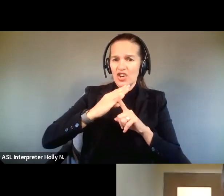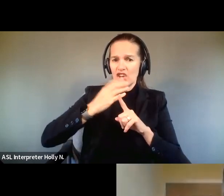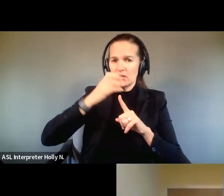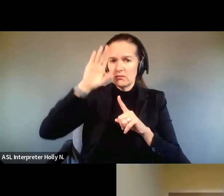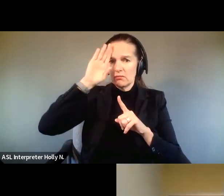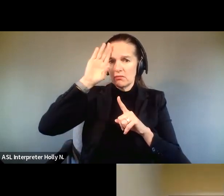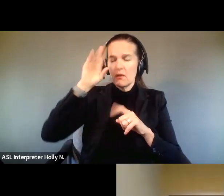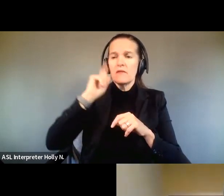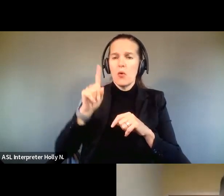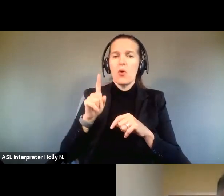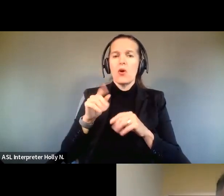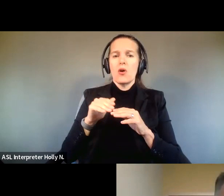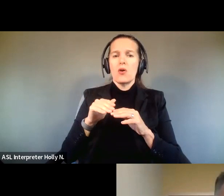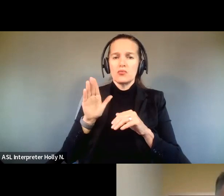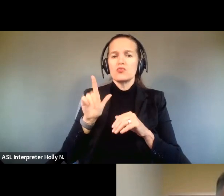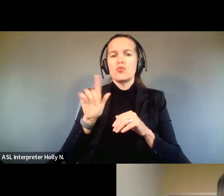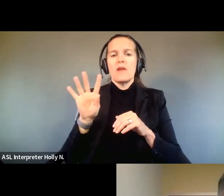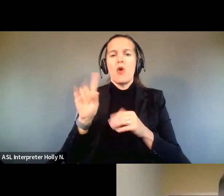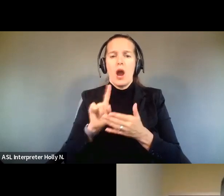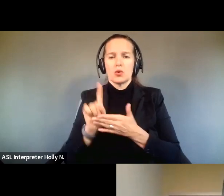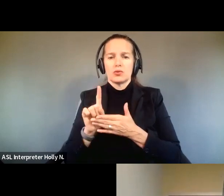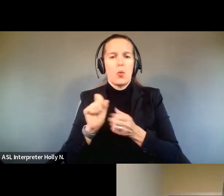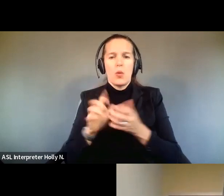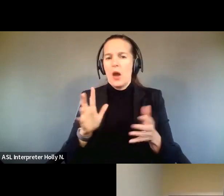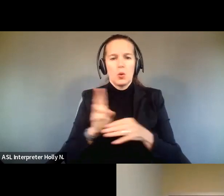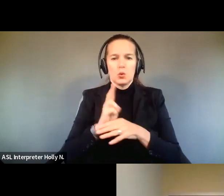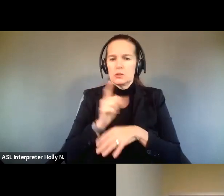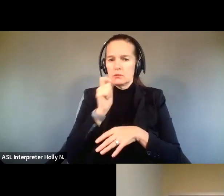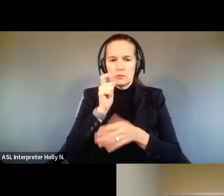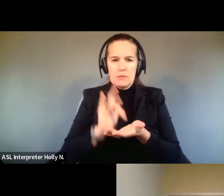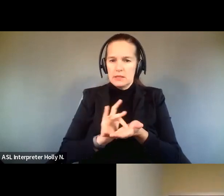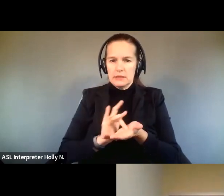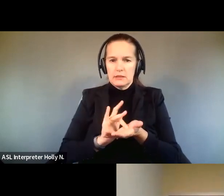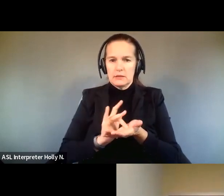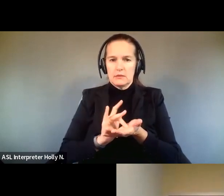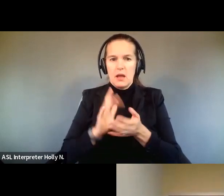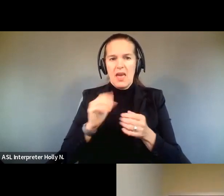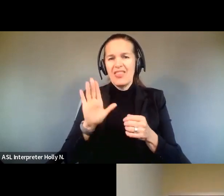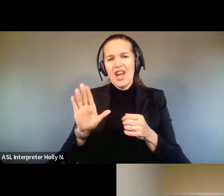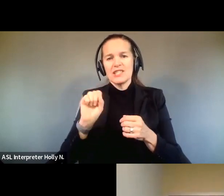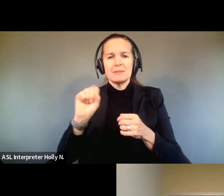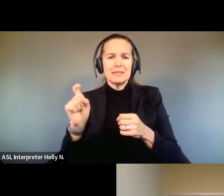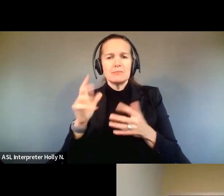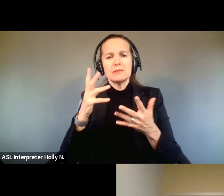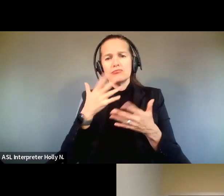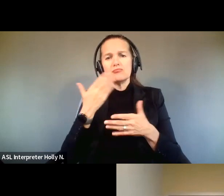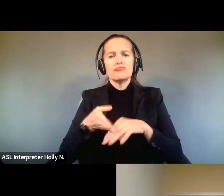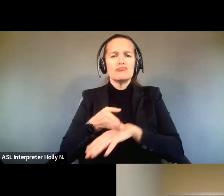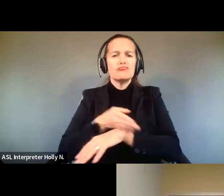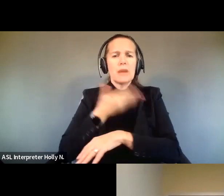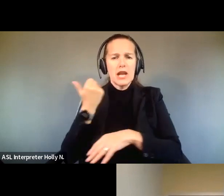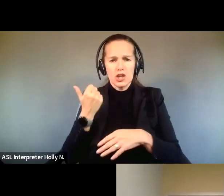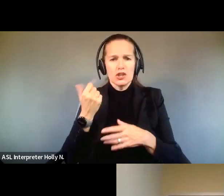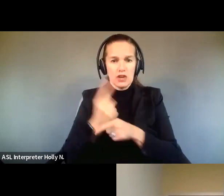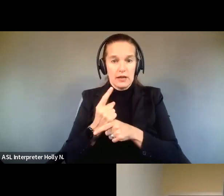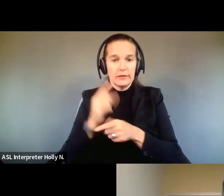24 hours without the use of medications, and overall are symptomatically getting a little bit better. As